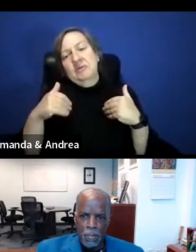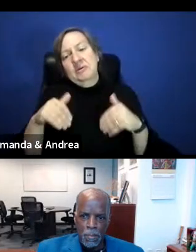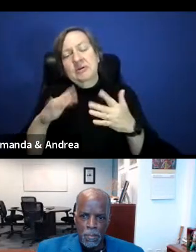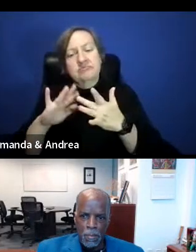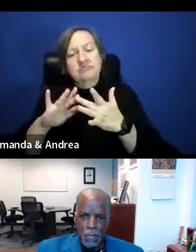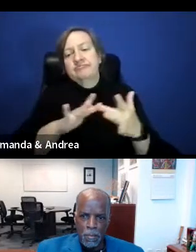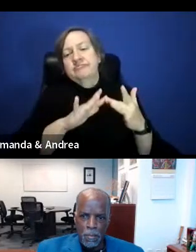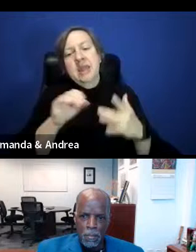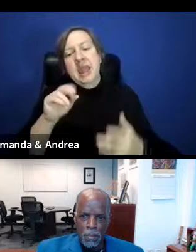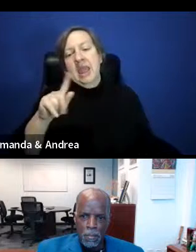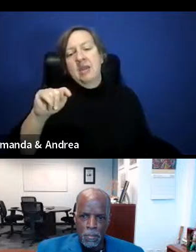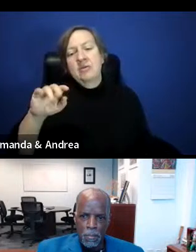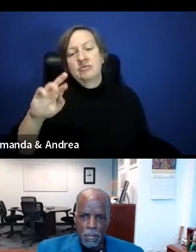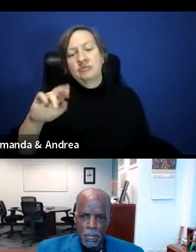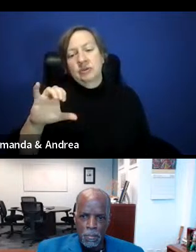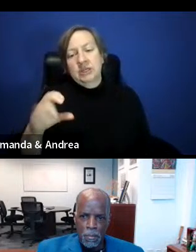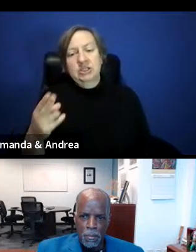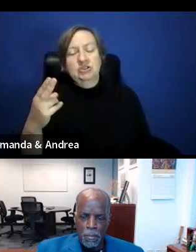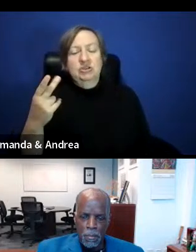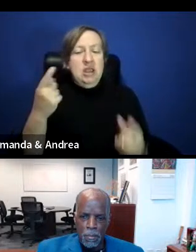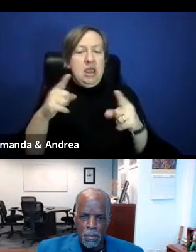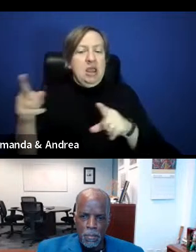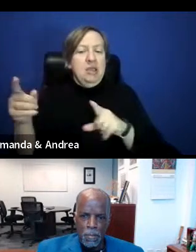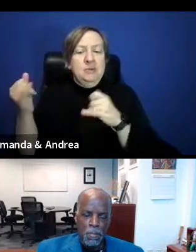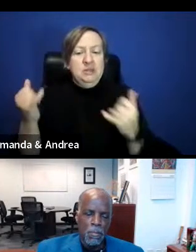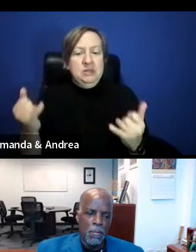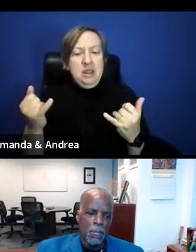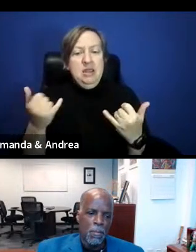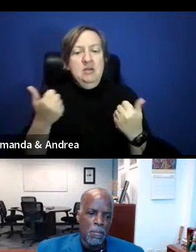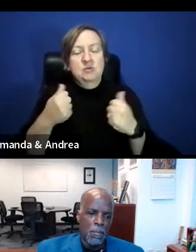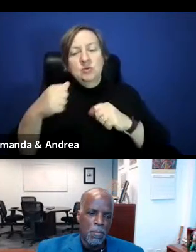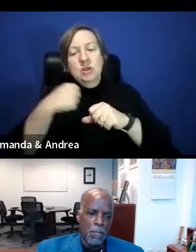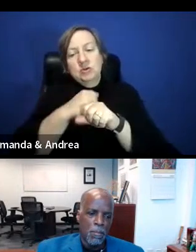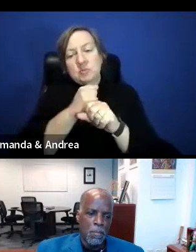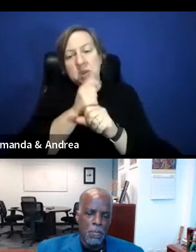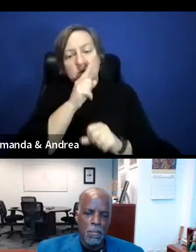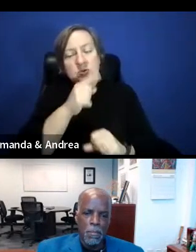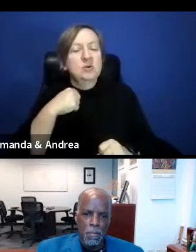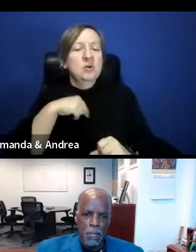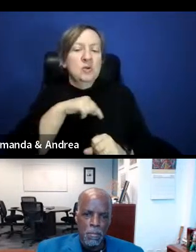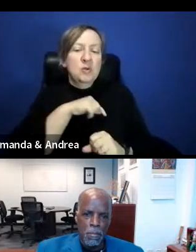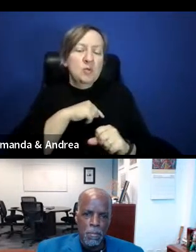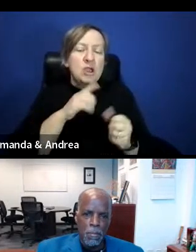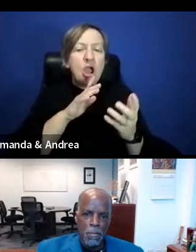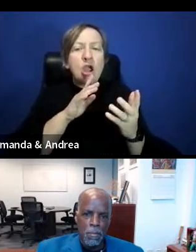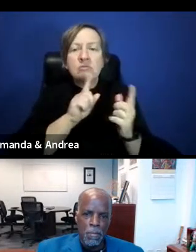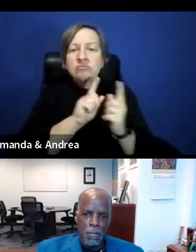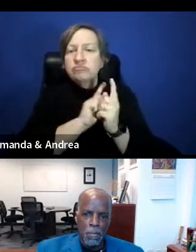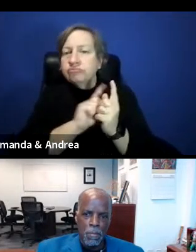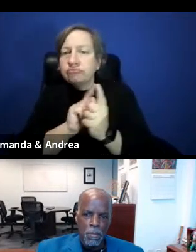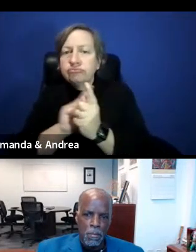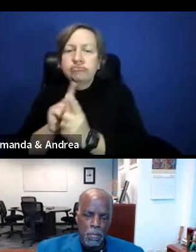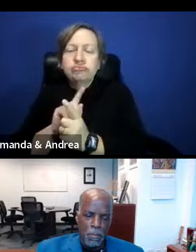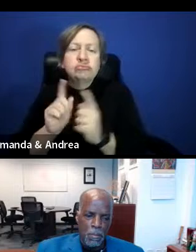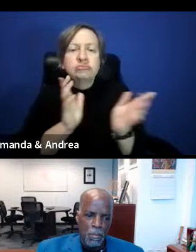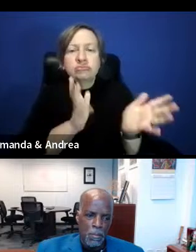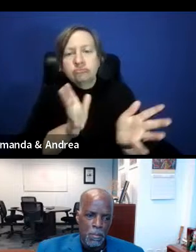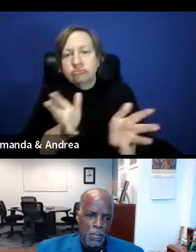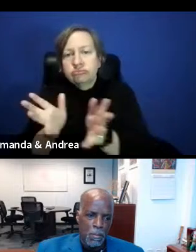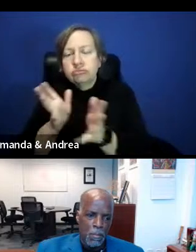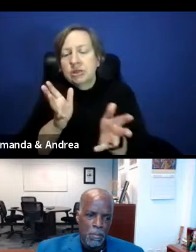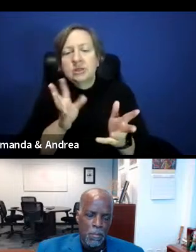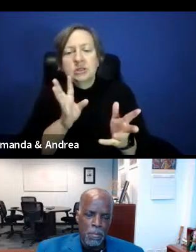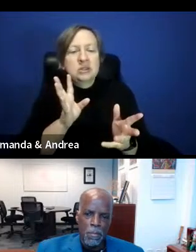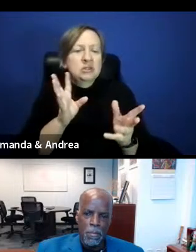outreach force happening right now, trying to make sure that we're out having conversations with as many